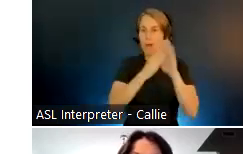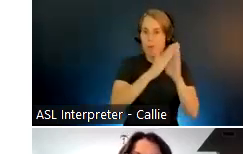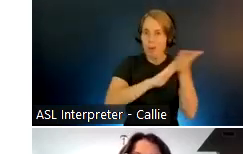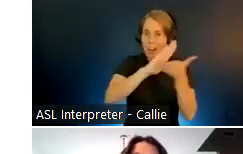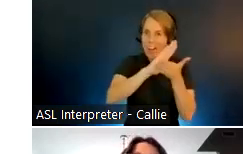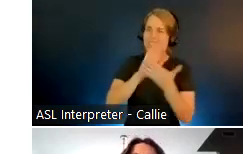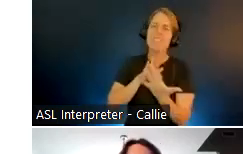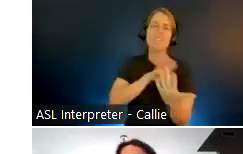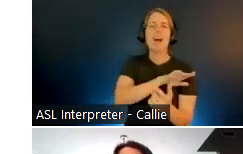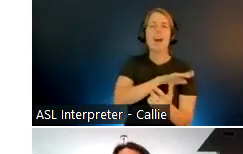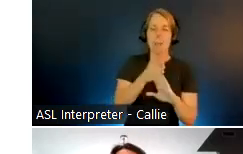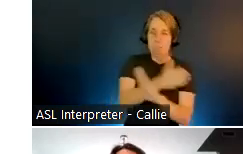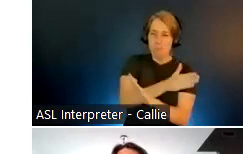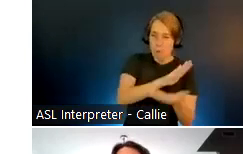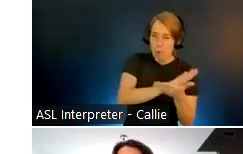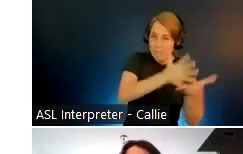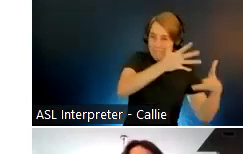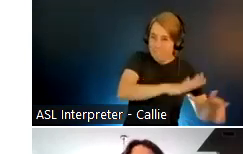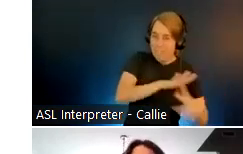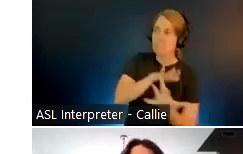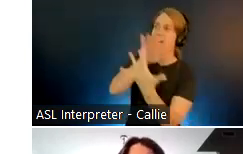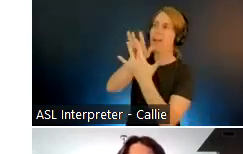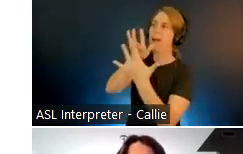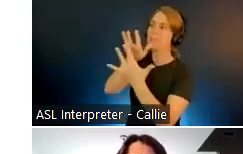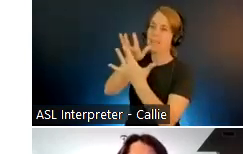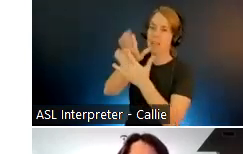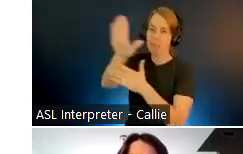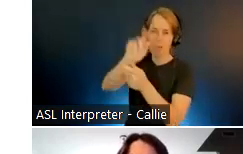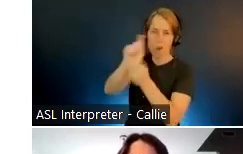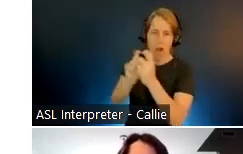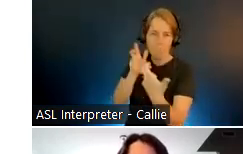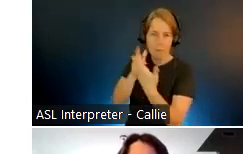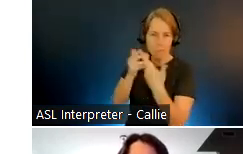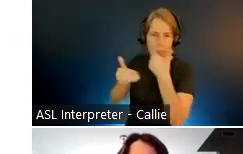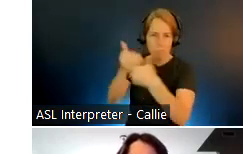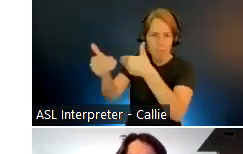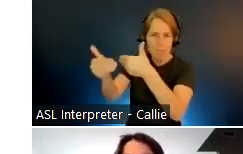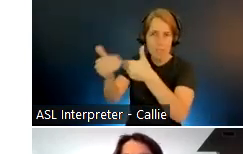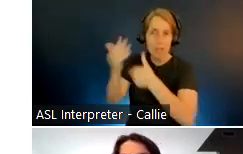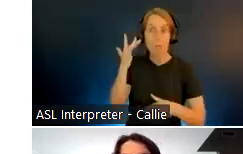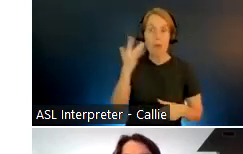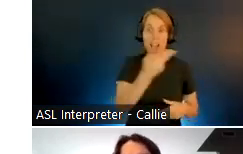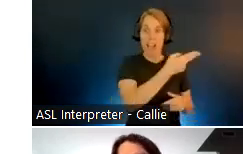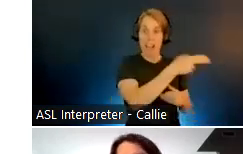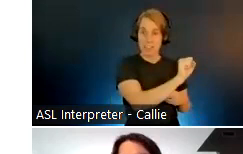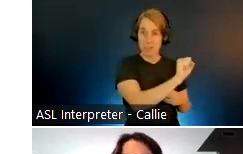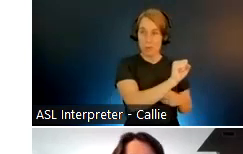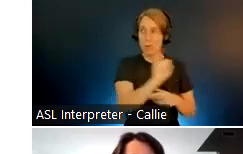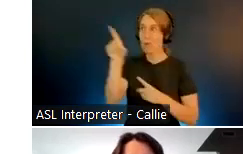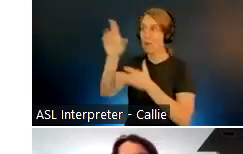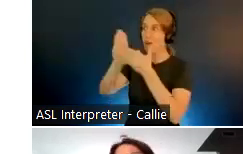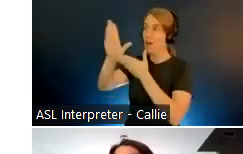accommodation process. That process is going to be different than in high school. In